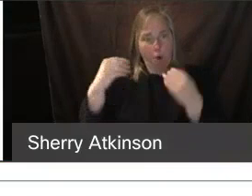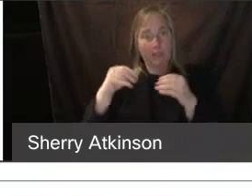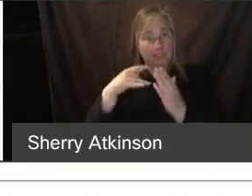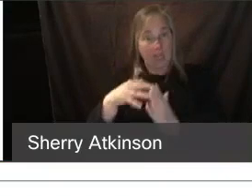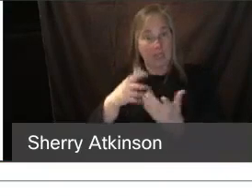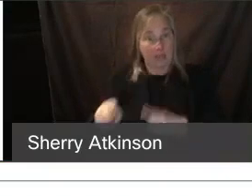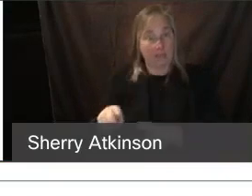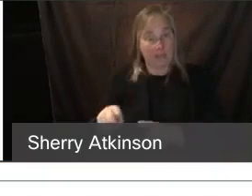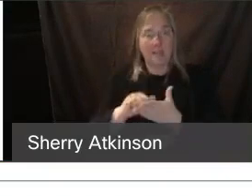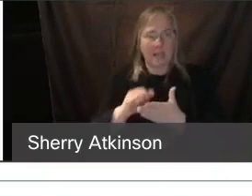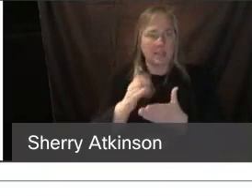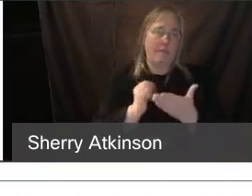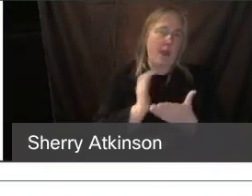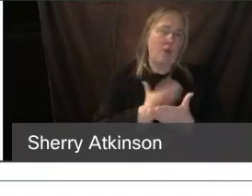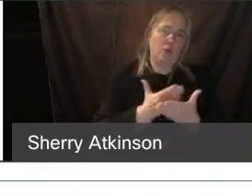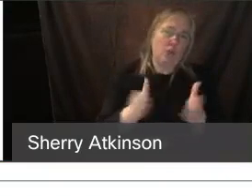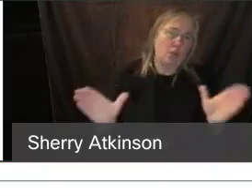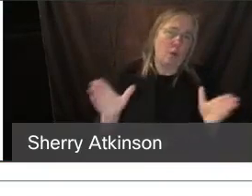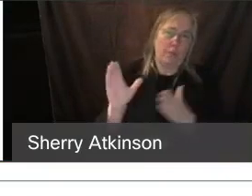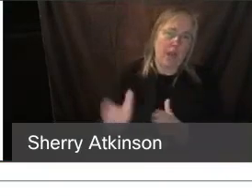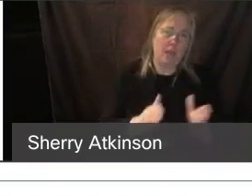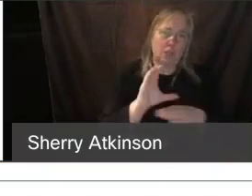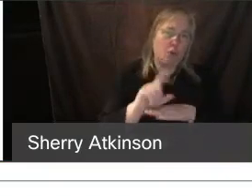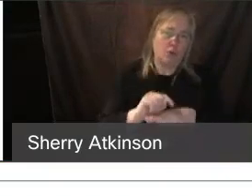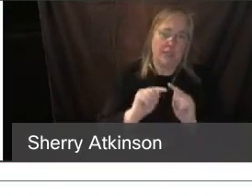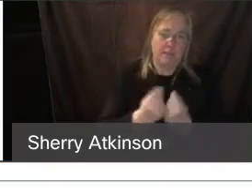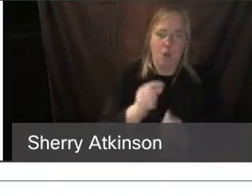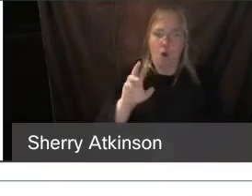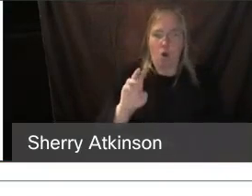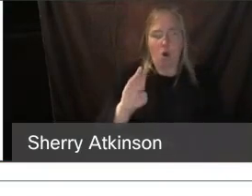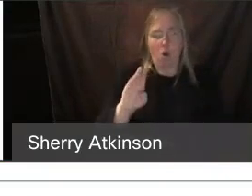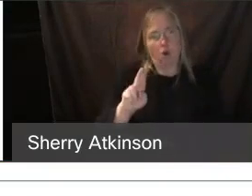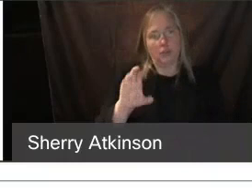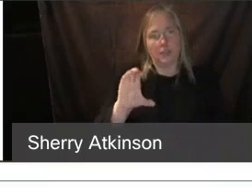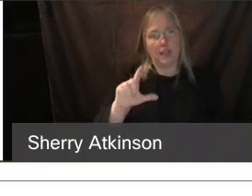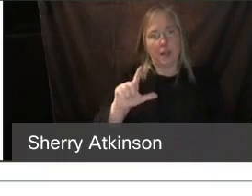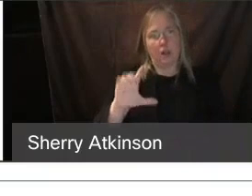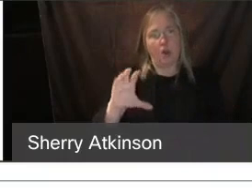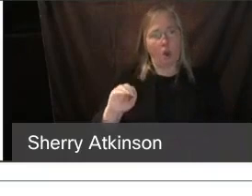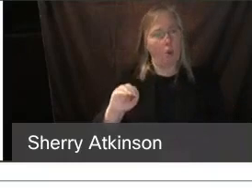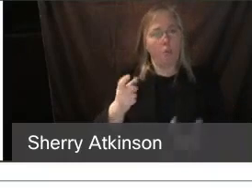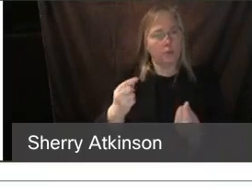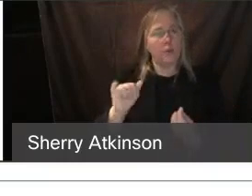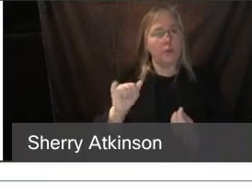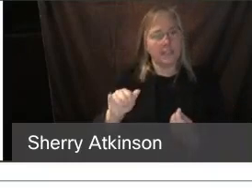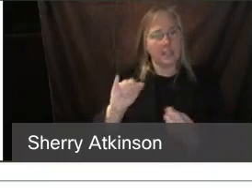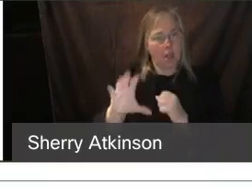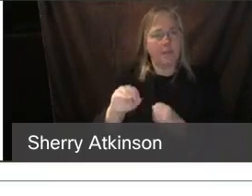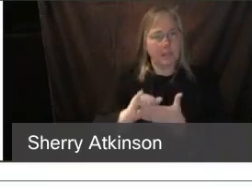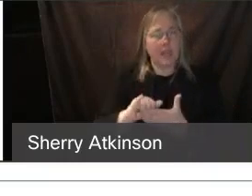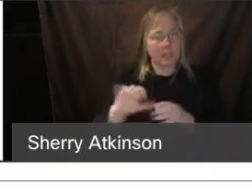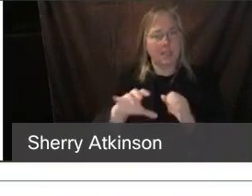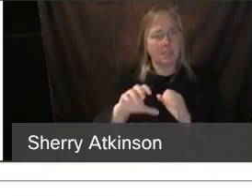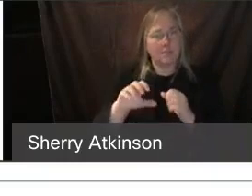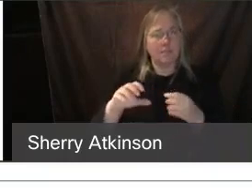plan consulting team. RCLCO is a company that does market studies. They're a real estate